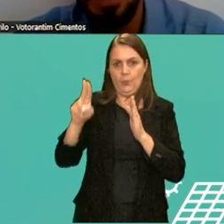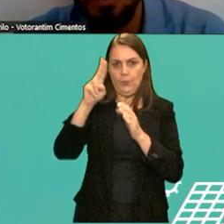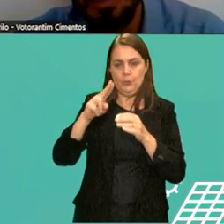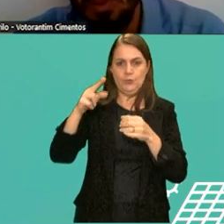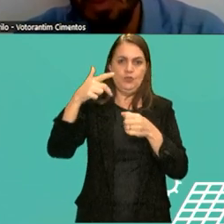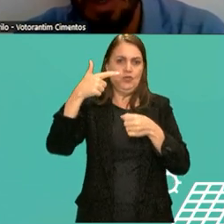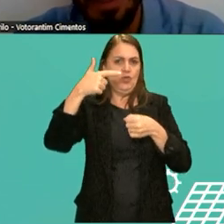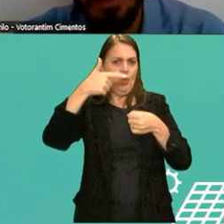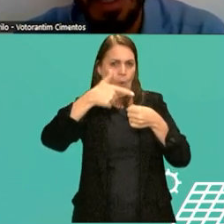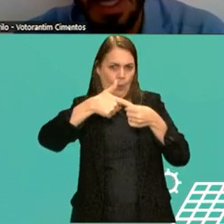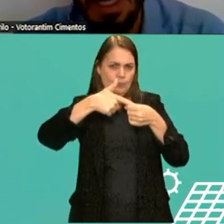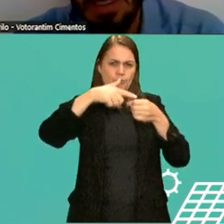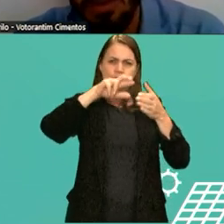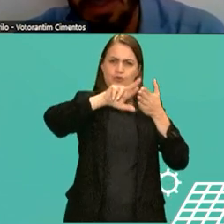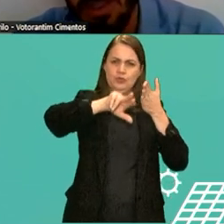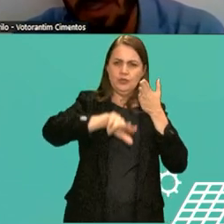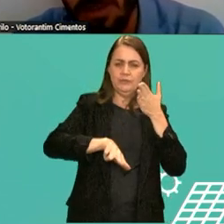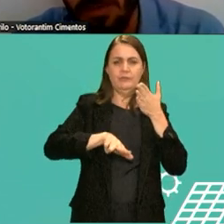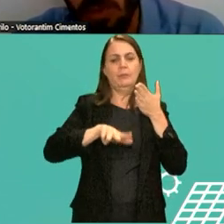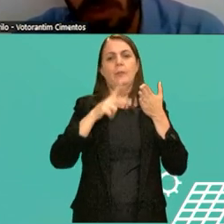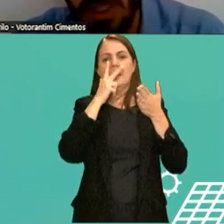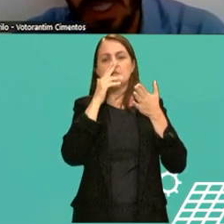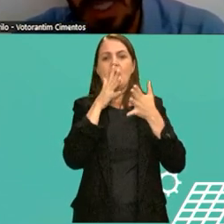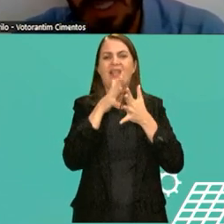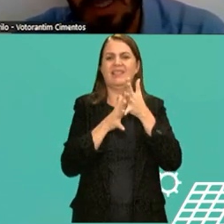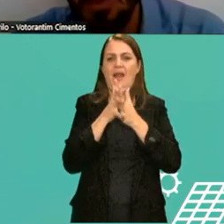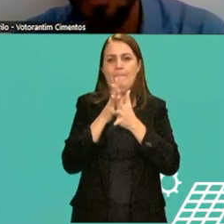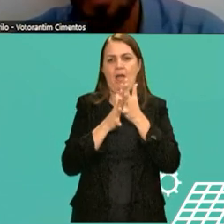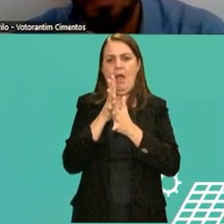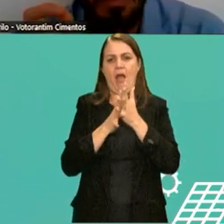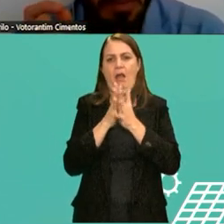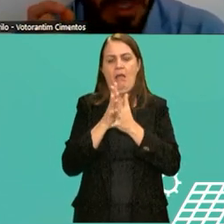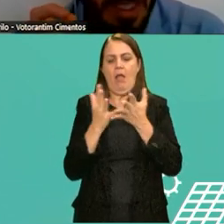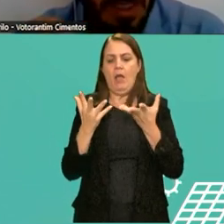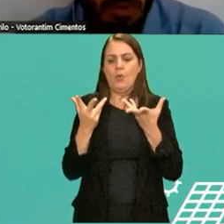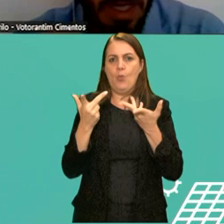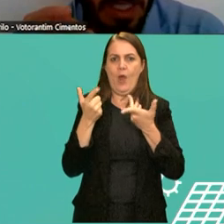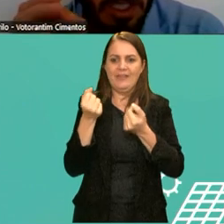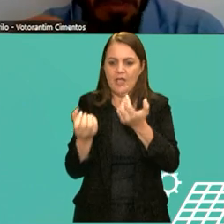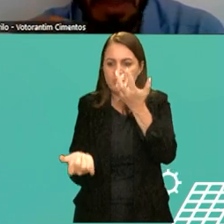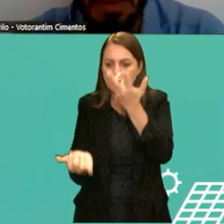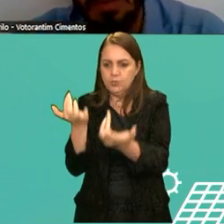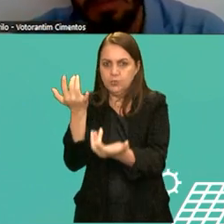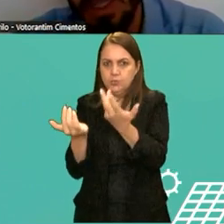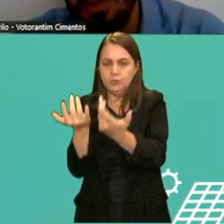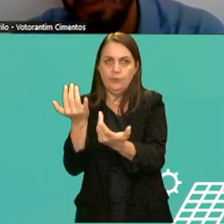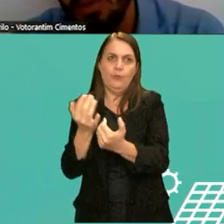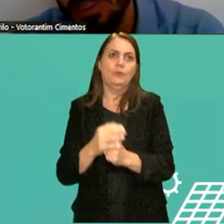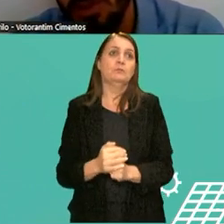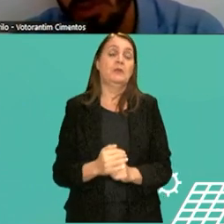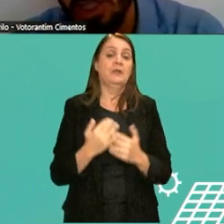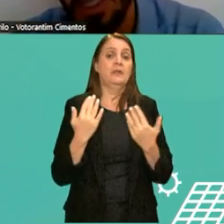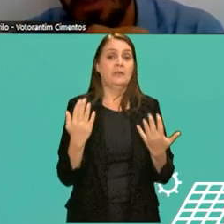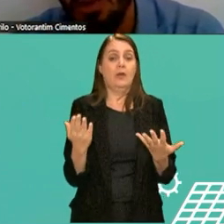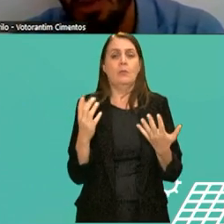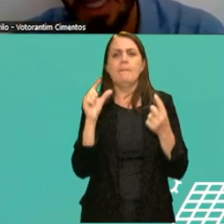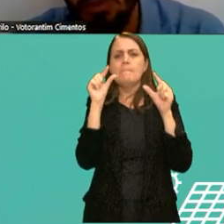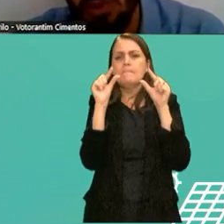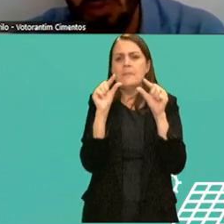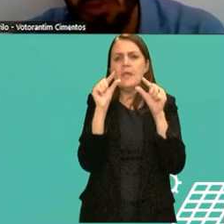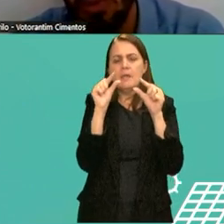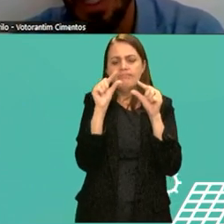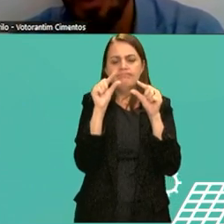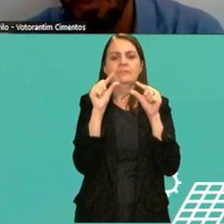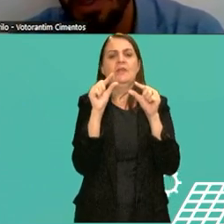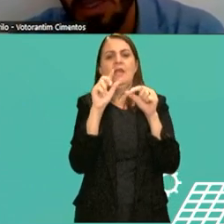in our oven temperature, and it hinders the best efficiency. And some small